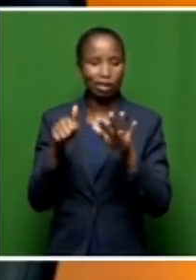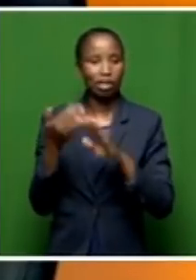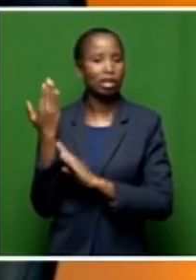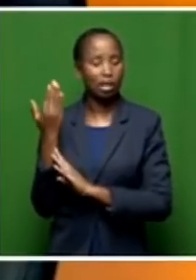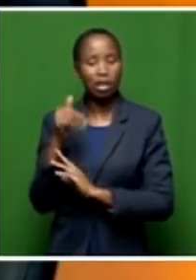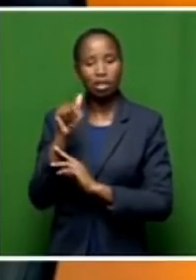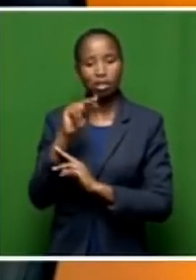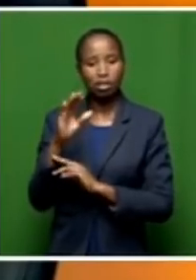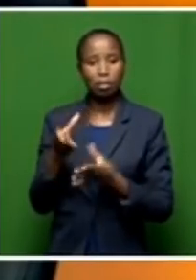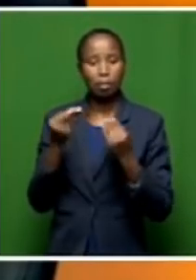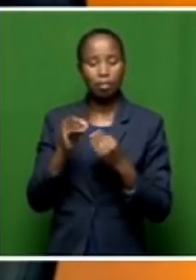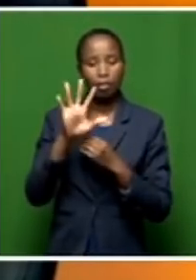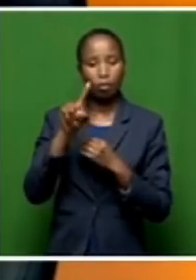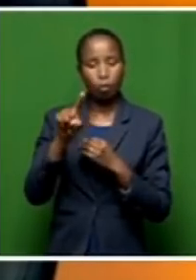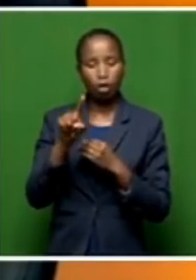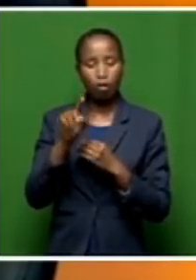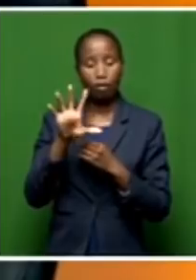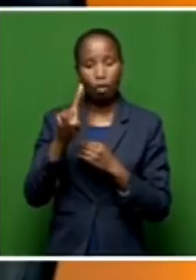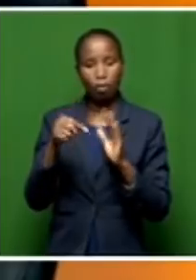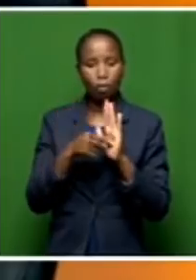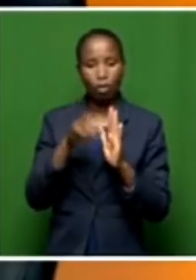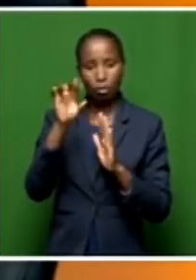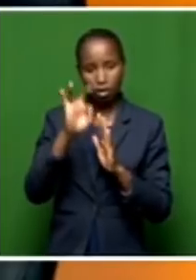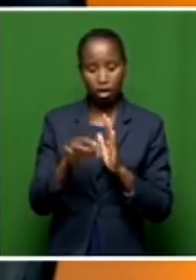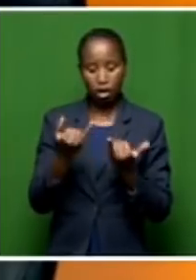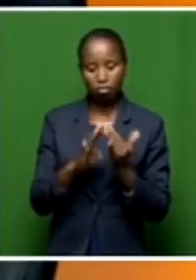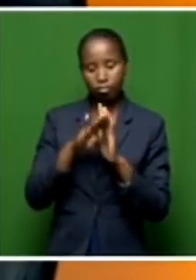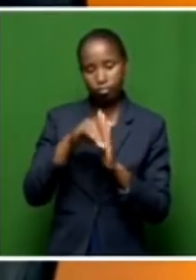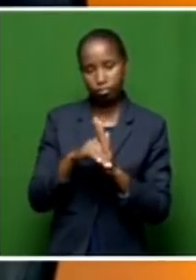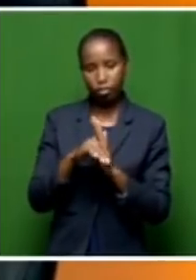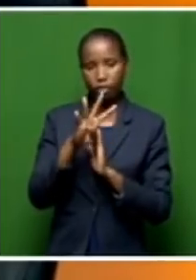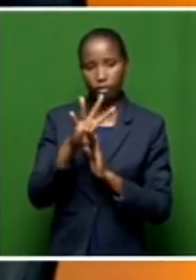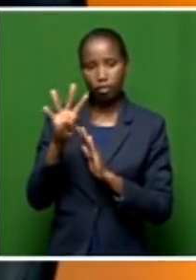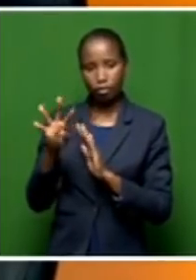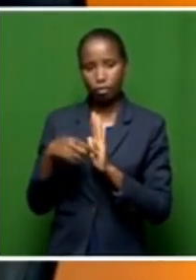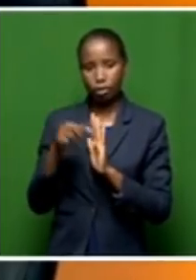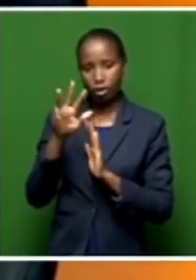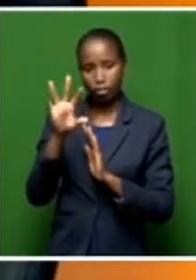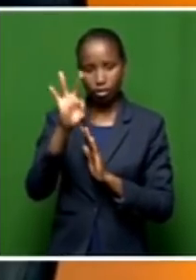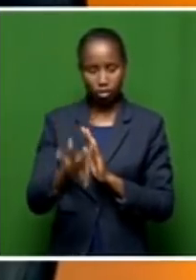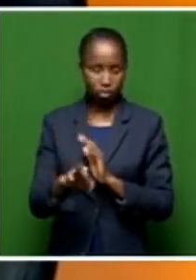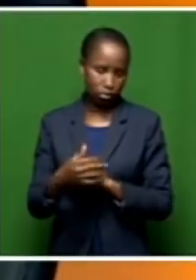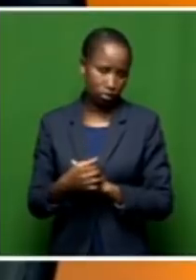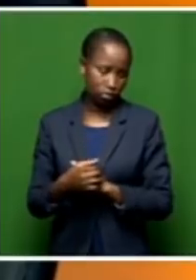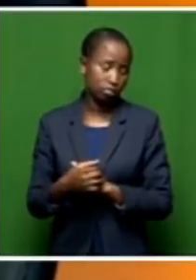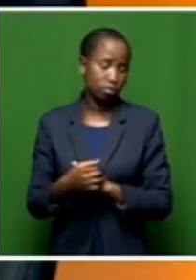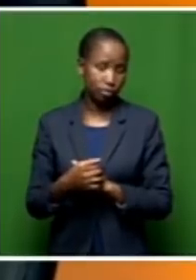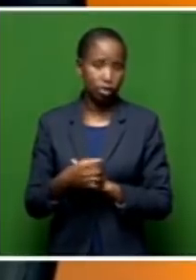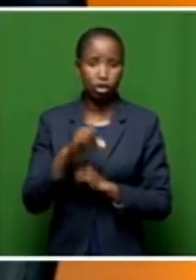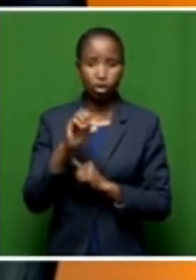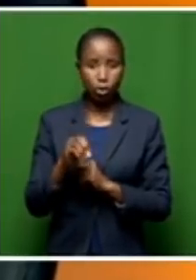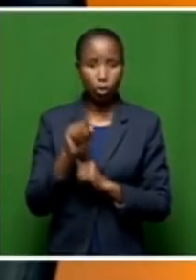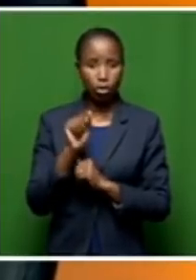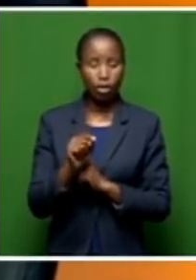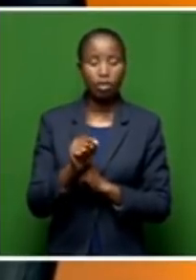51.3% and now it's dropped to 44.9%. So actual against actual, there is a drop. So